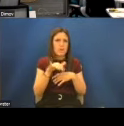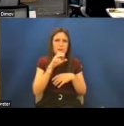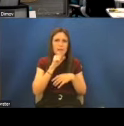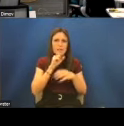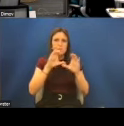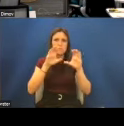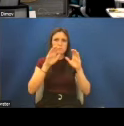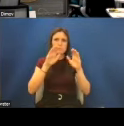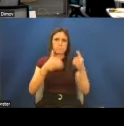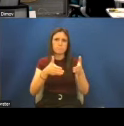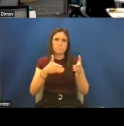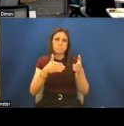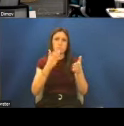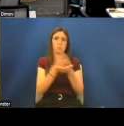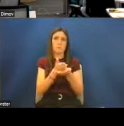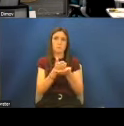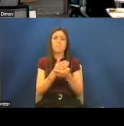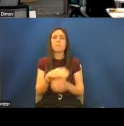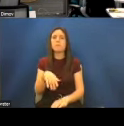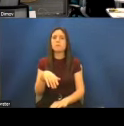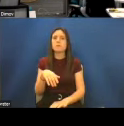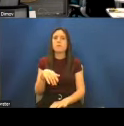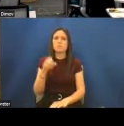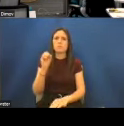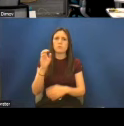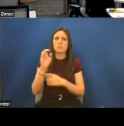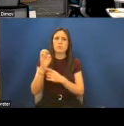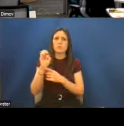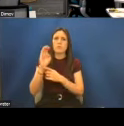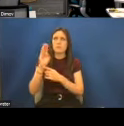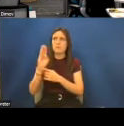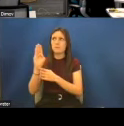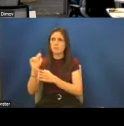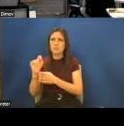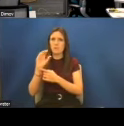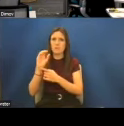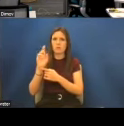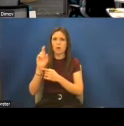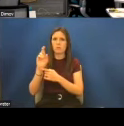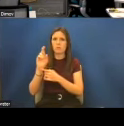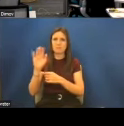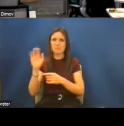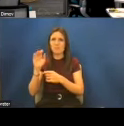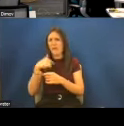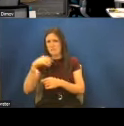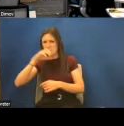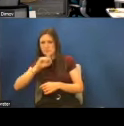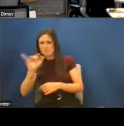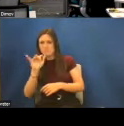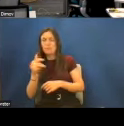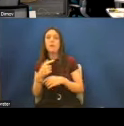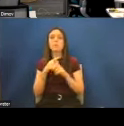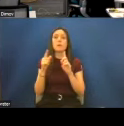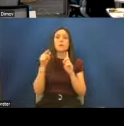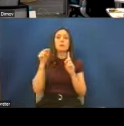bracket. So with the EBT and PPBT, we administer those by brackets, right? By age ranges. Okay,